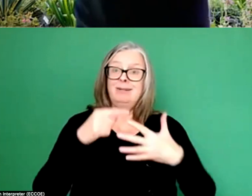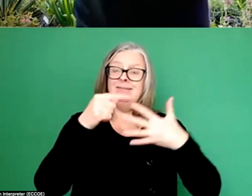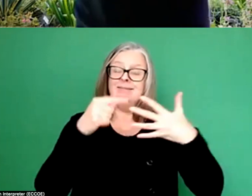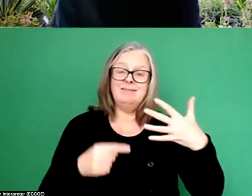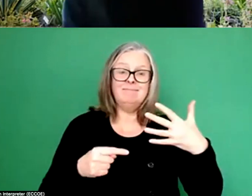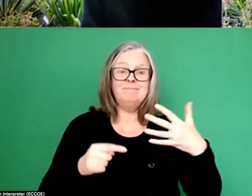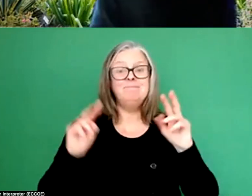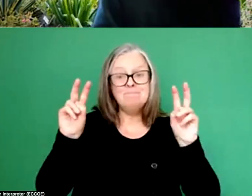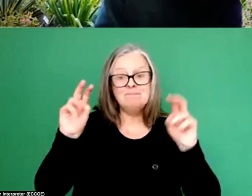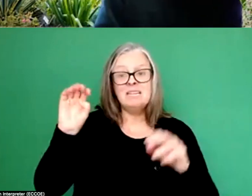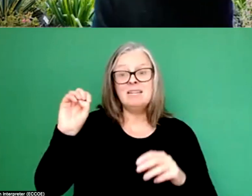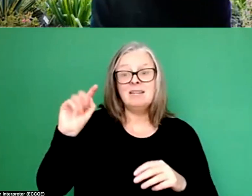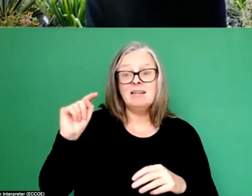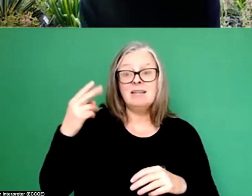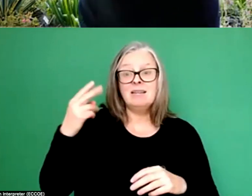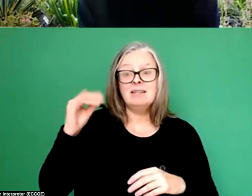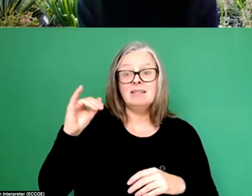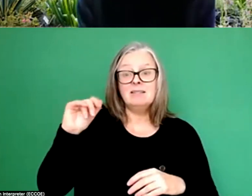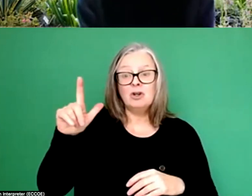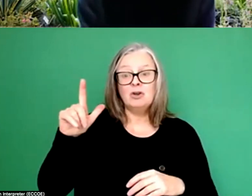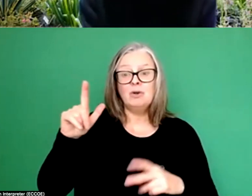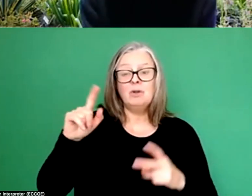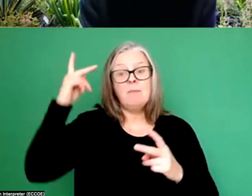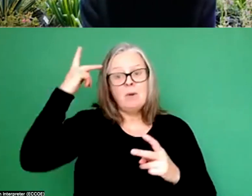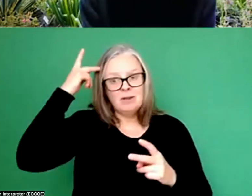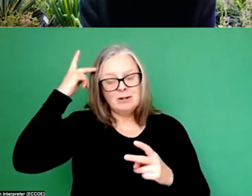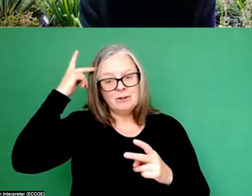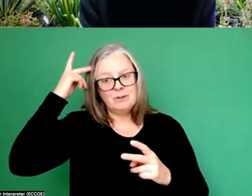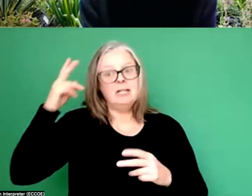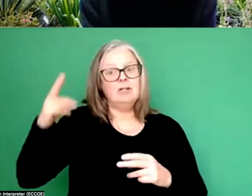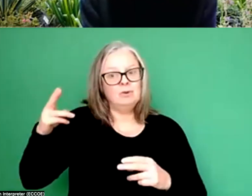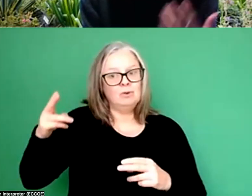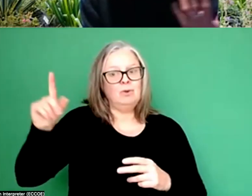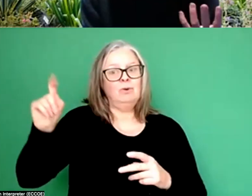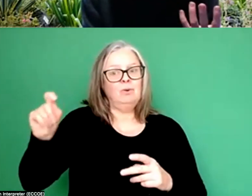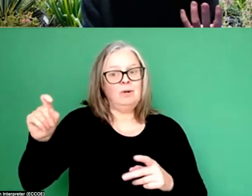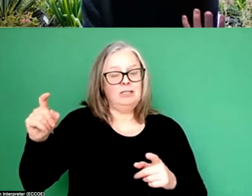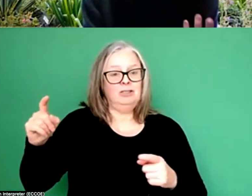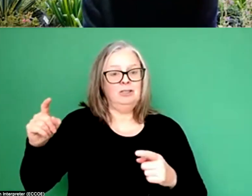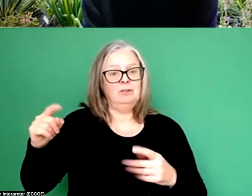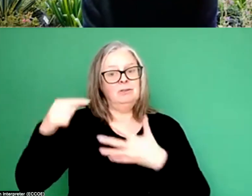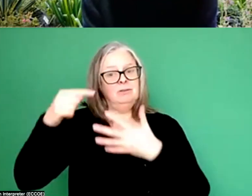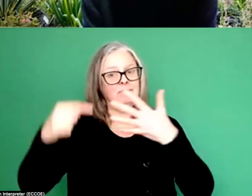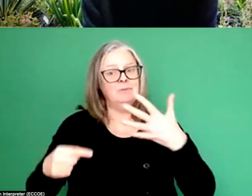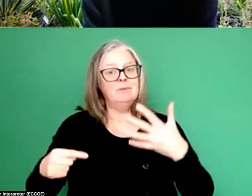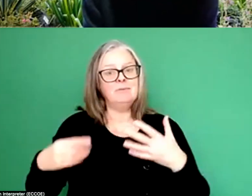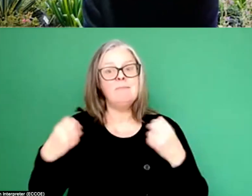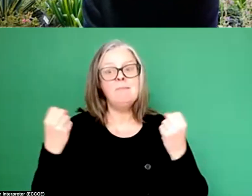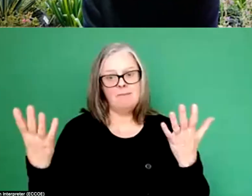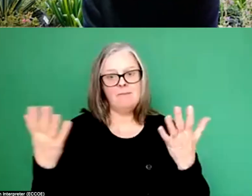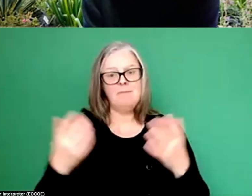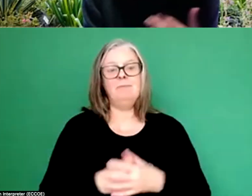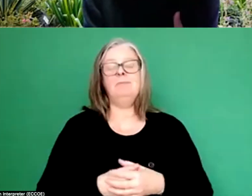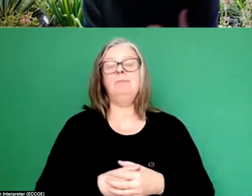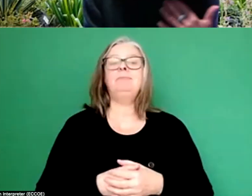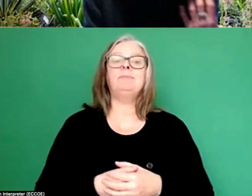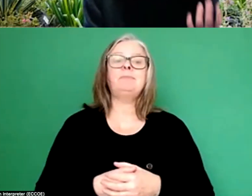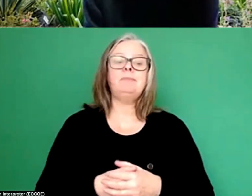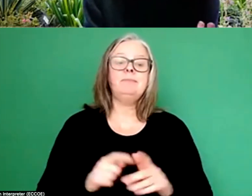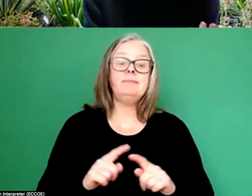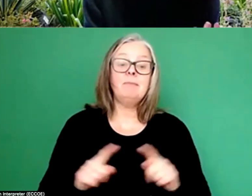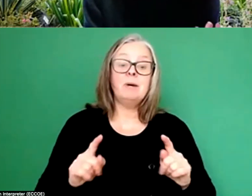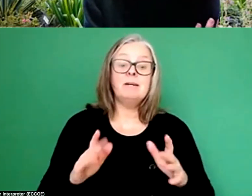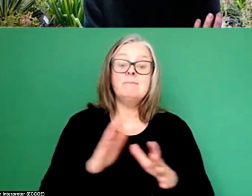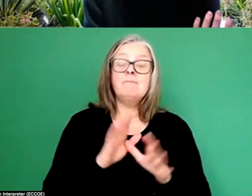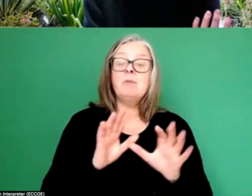political, historical questions, you know, at all. But I think what's important is that there not be a